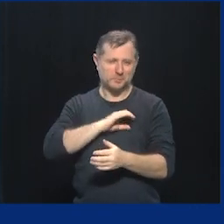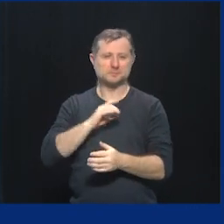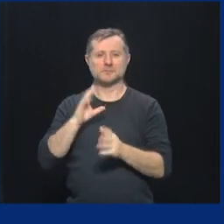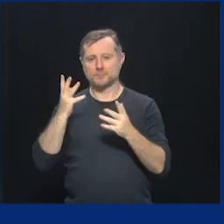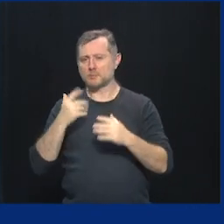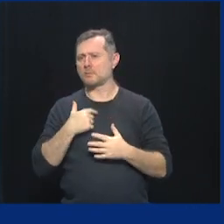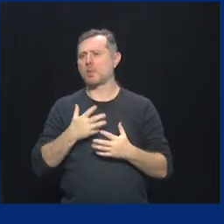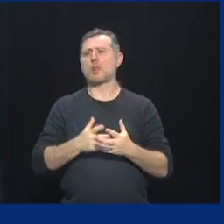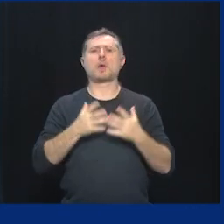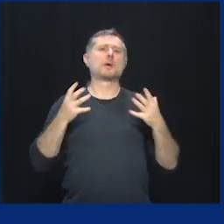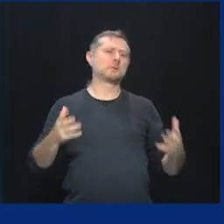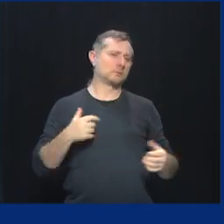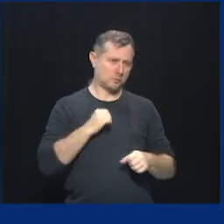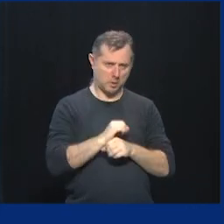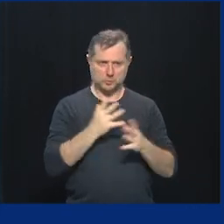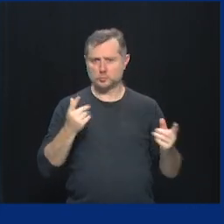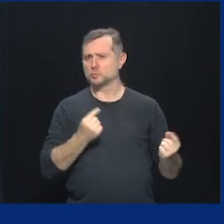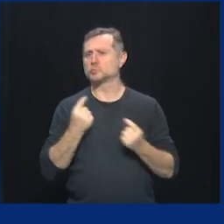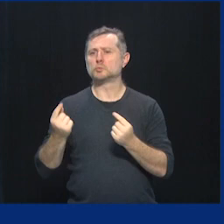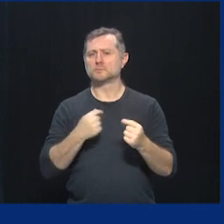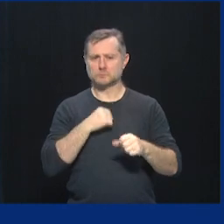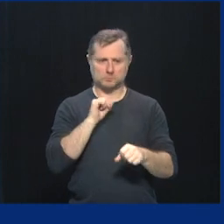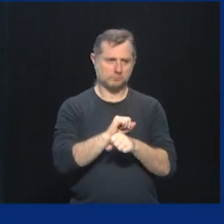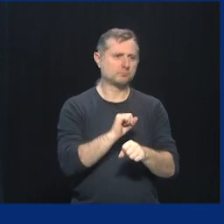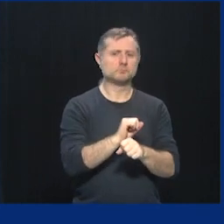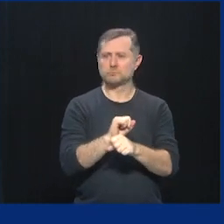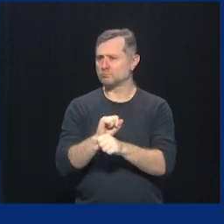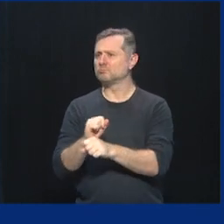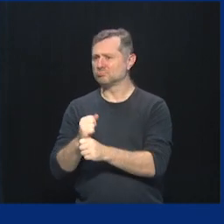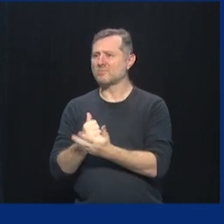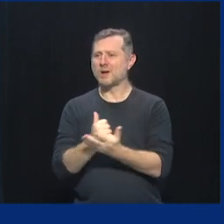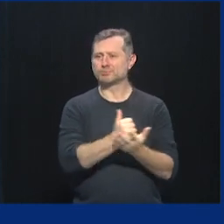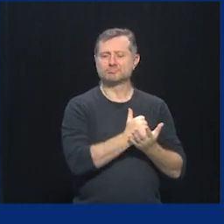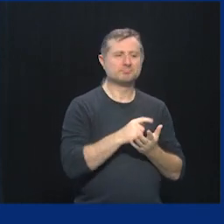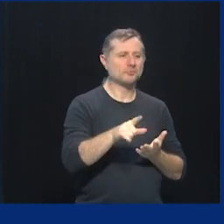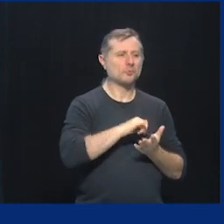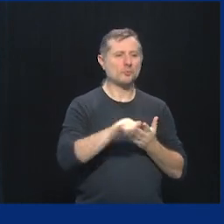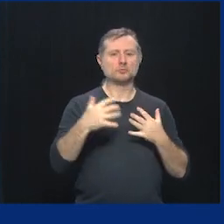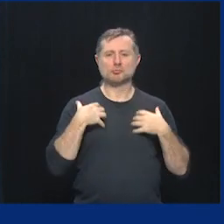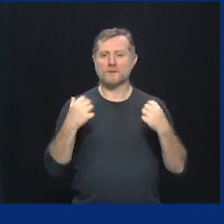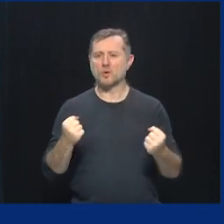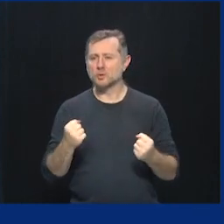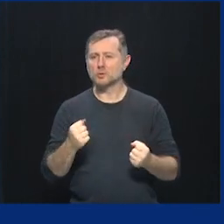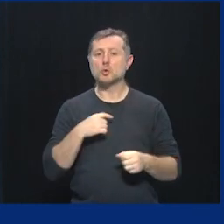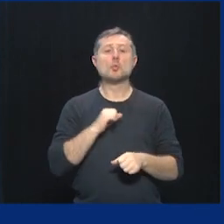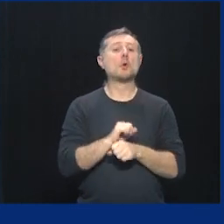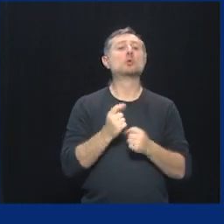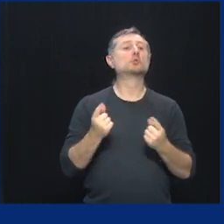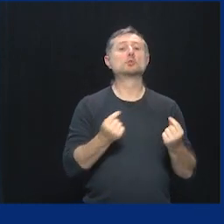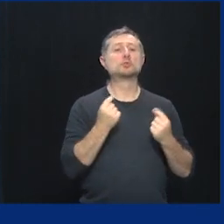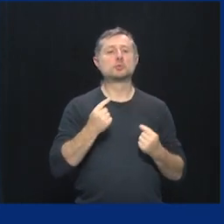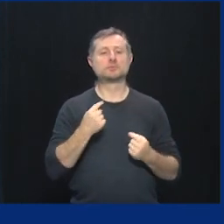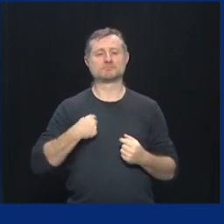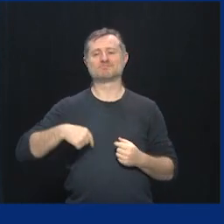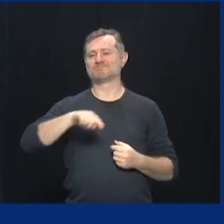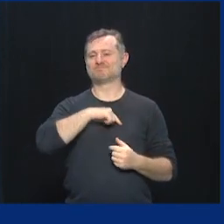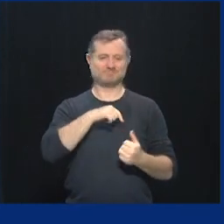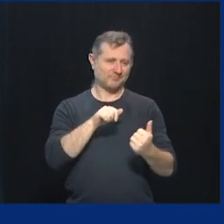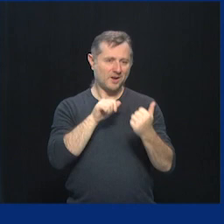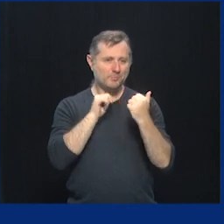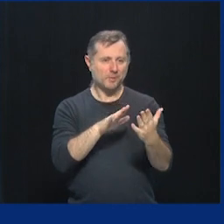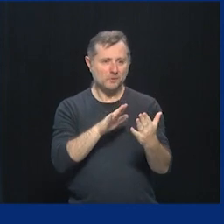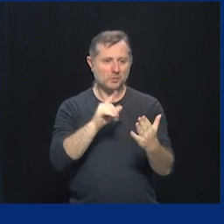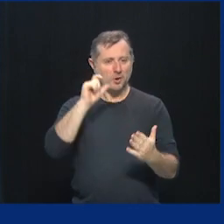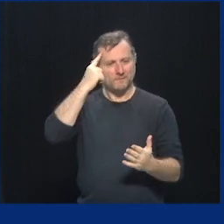recover. But we also have a lot of work to do to change the very approach. I agree with the governor. It's time for an